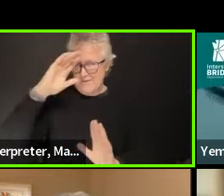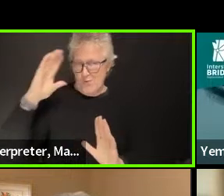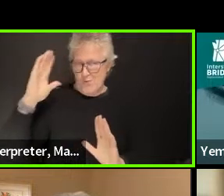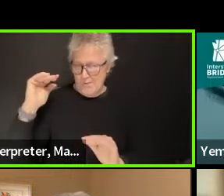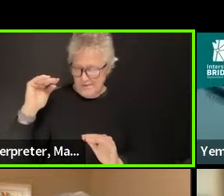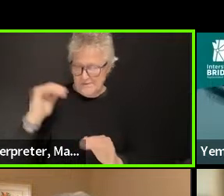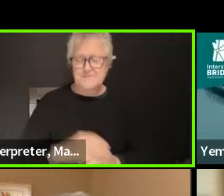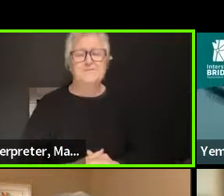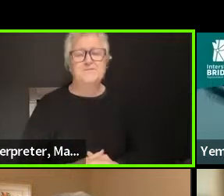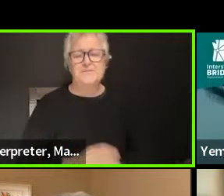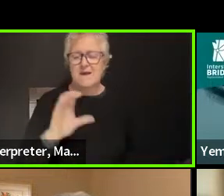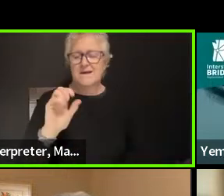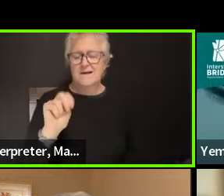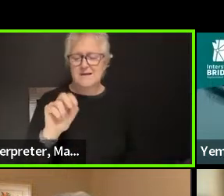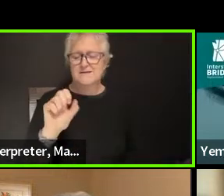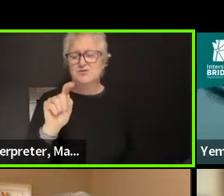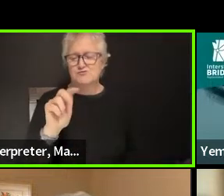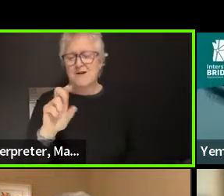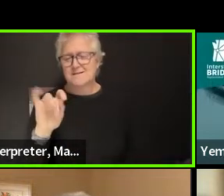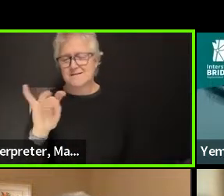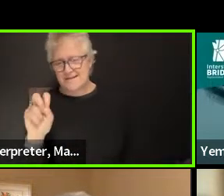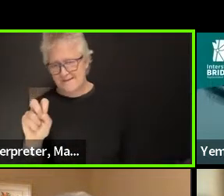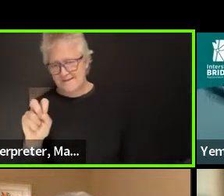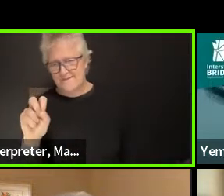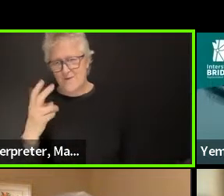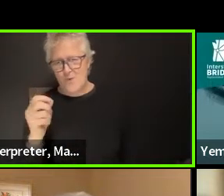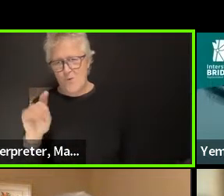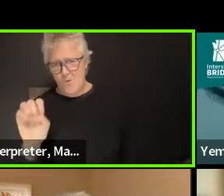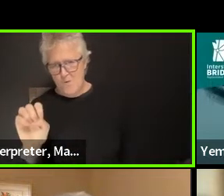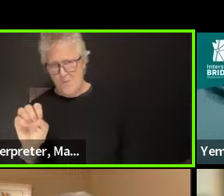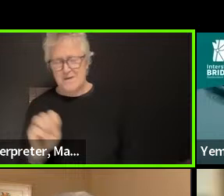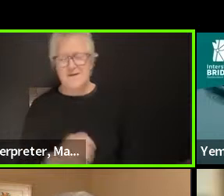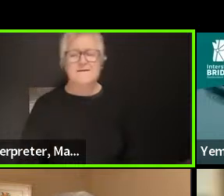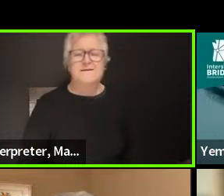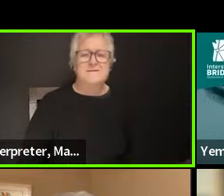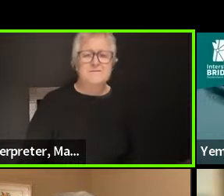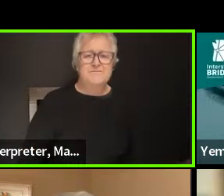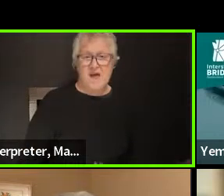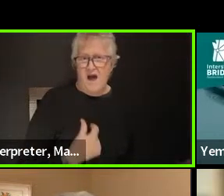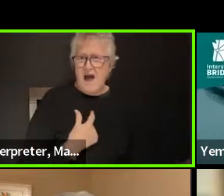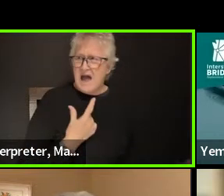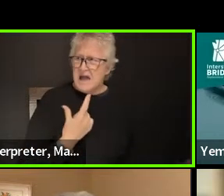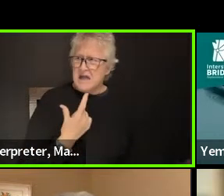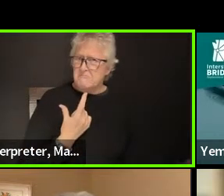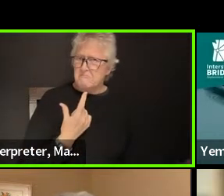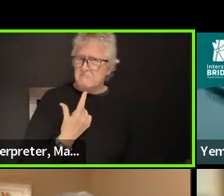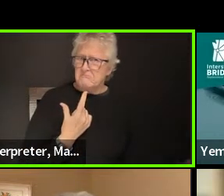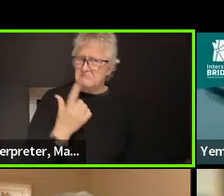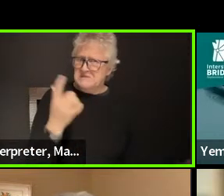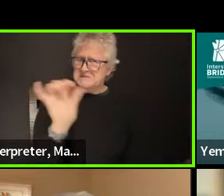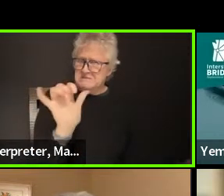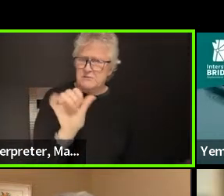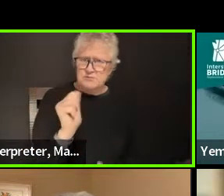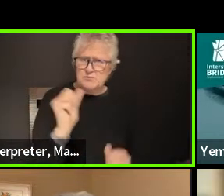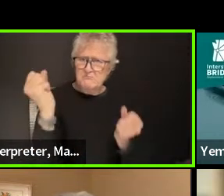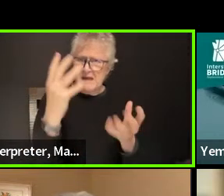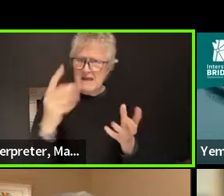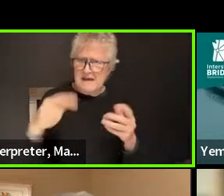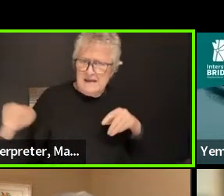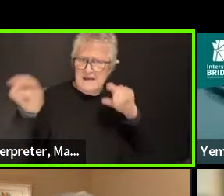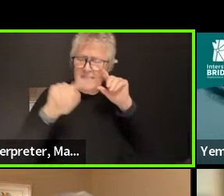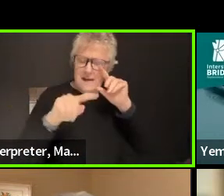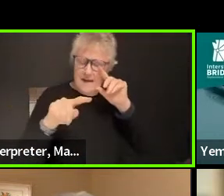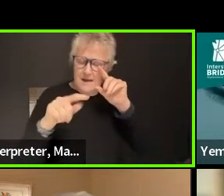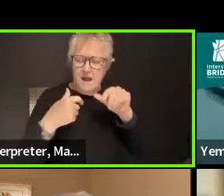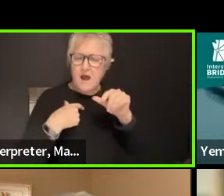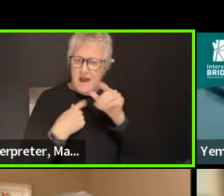I started a garden last year and I love eating from my garden. And like Roberta, I tend to go